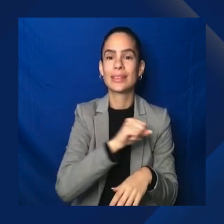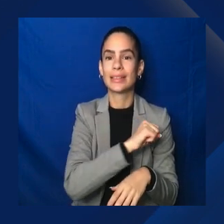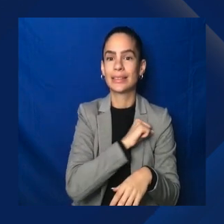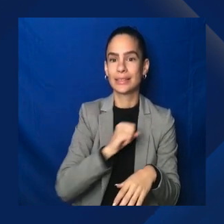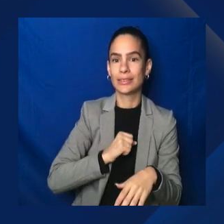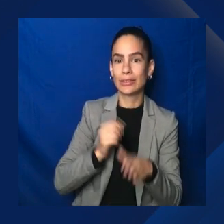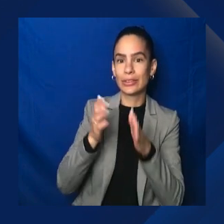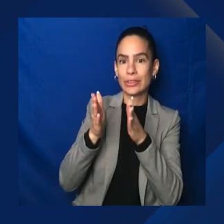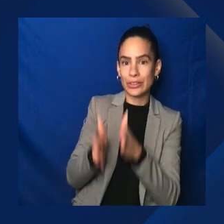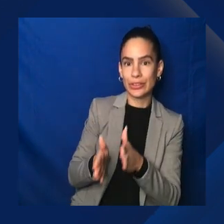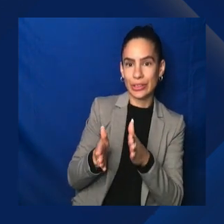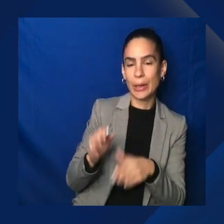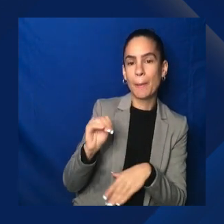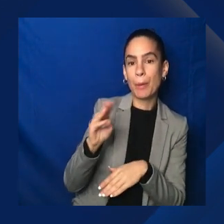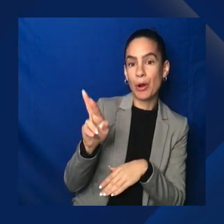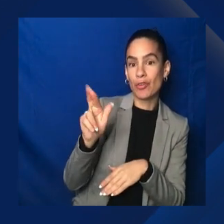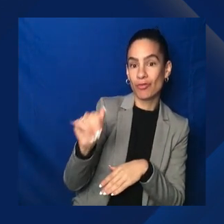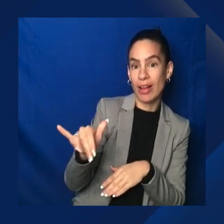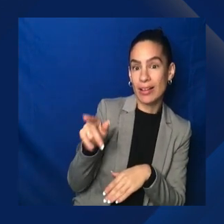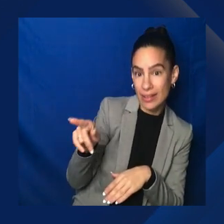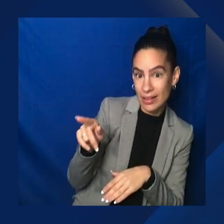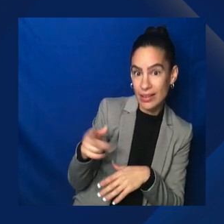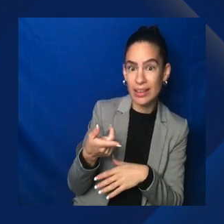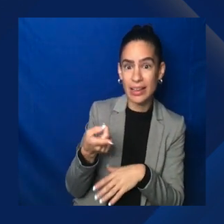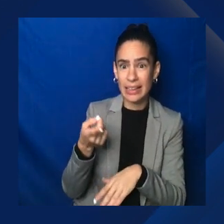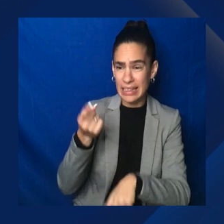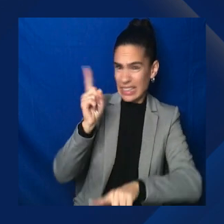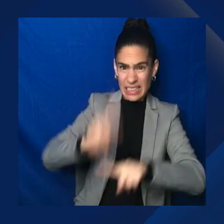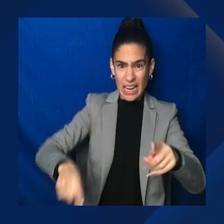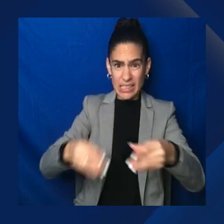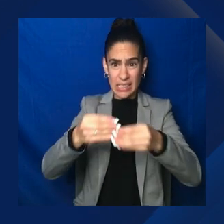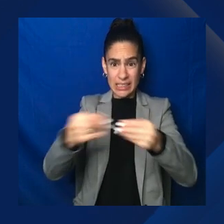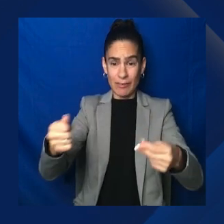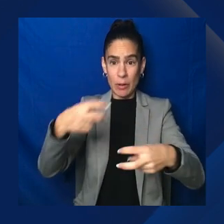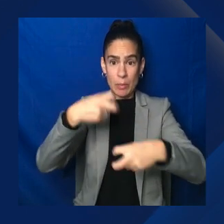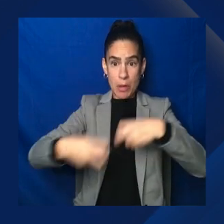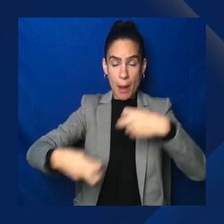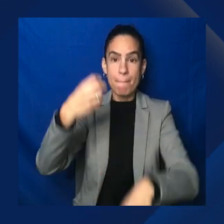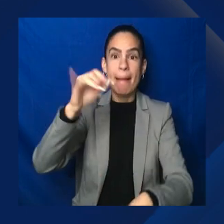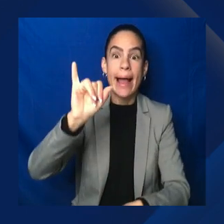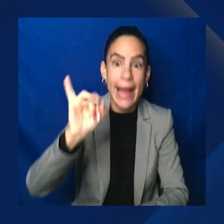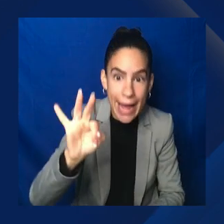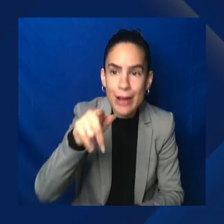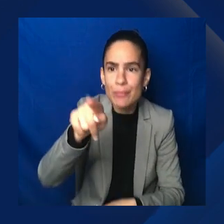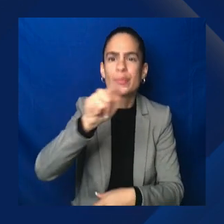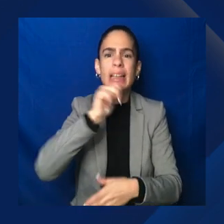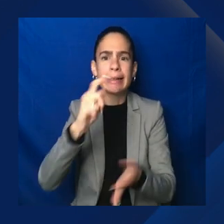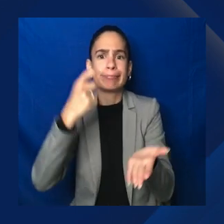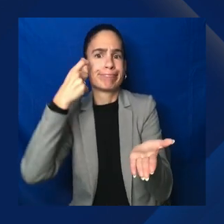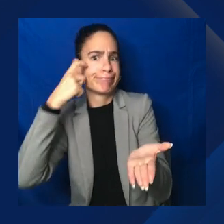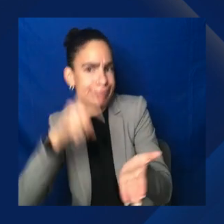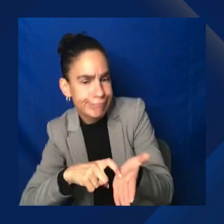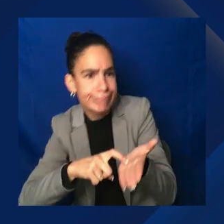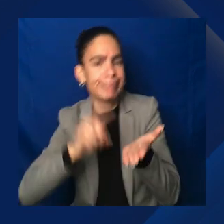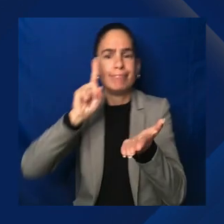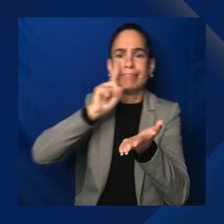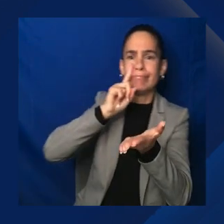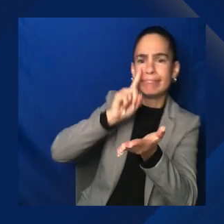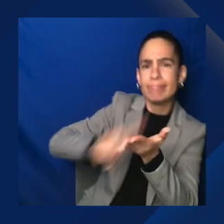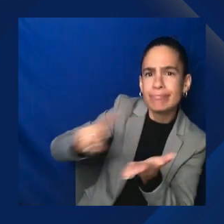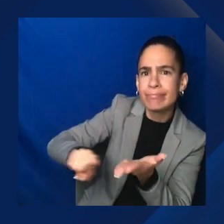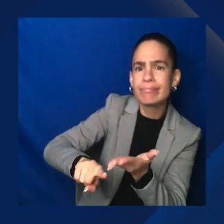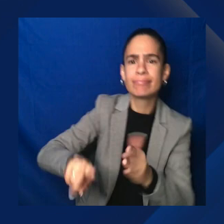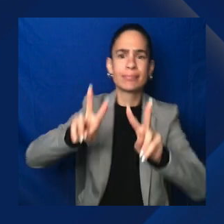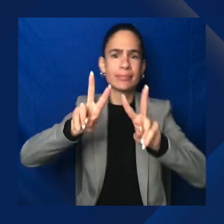and researching it and gathering data and assessing it carefully. But for a long time, that has not been happening.